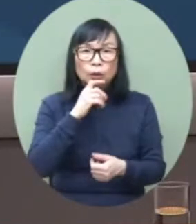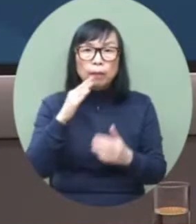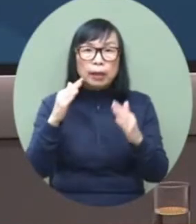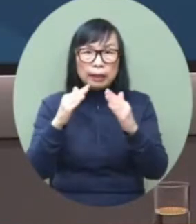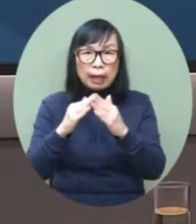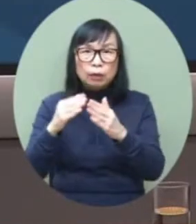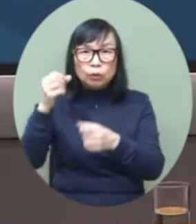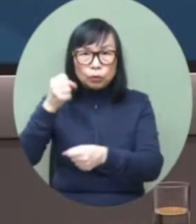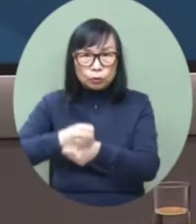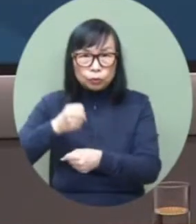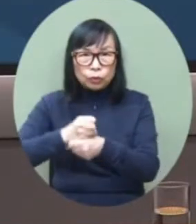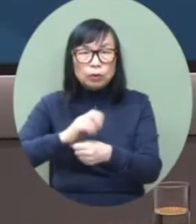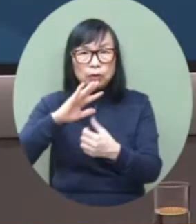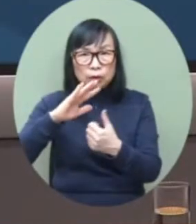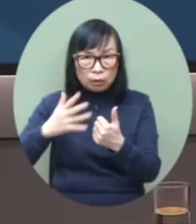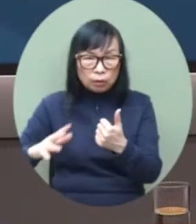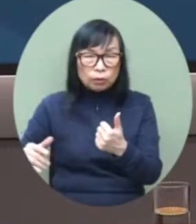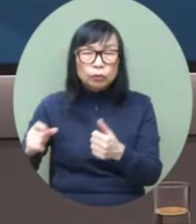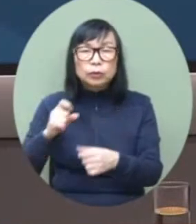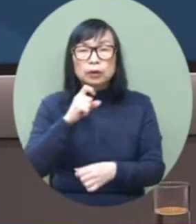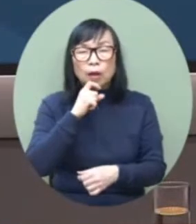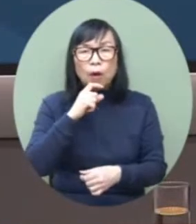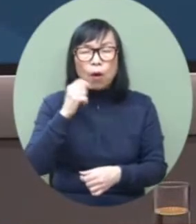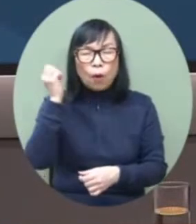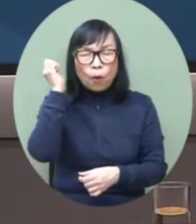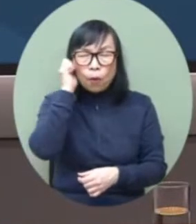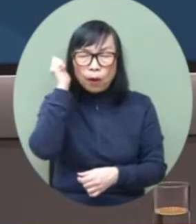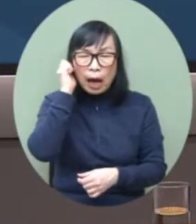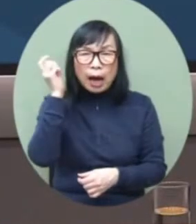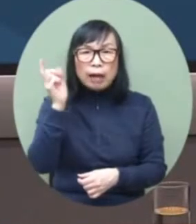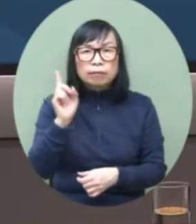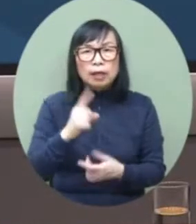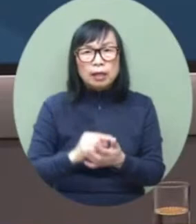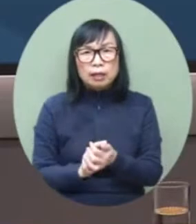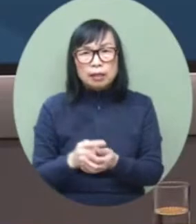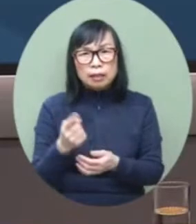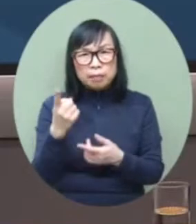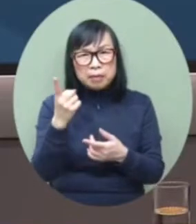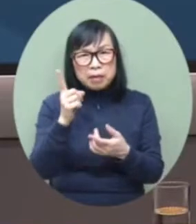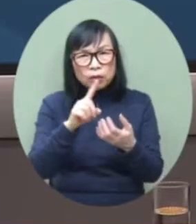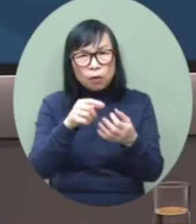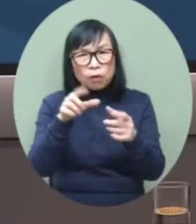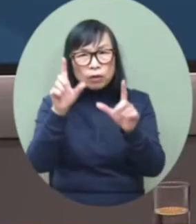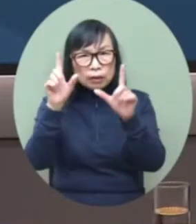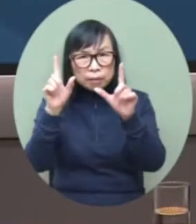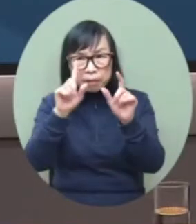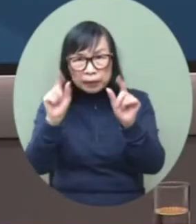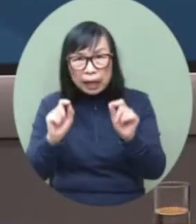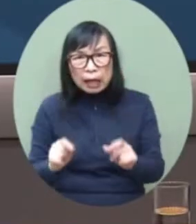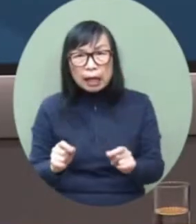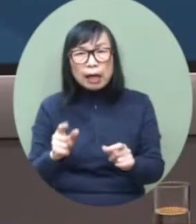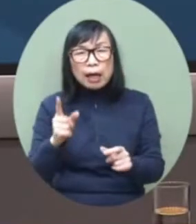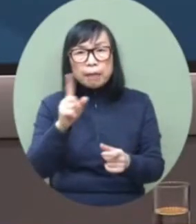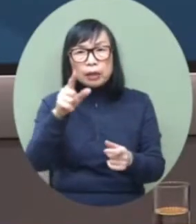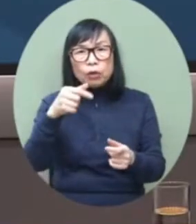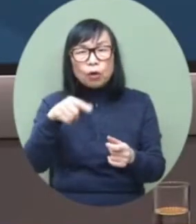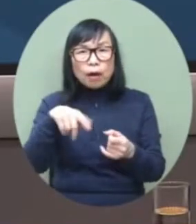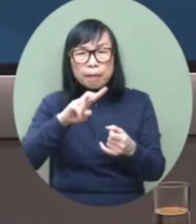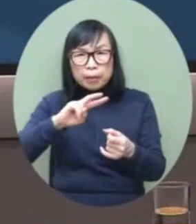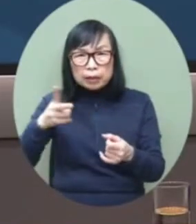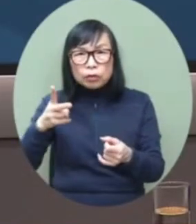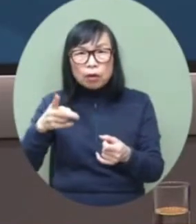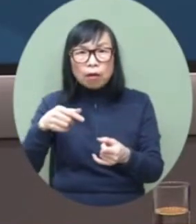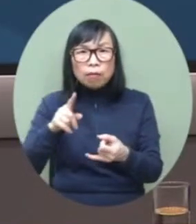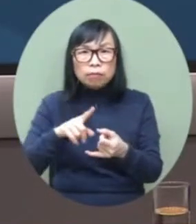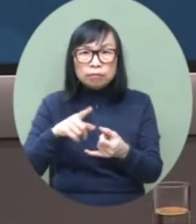to isolate which factor is contributing to what effect. But of course, we'll try to close